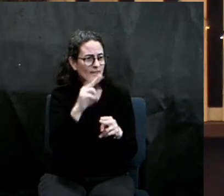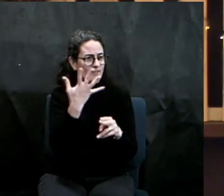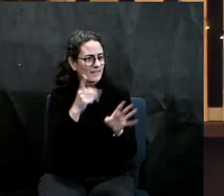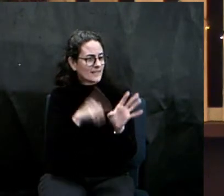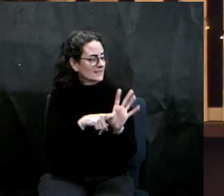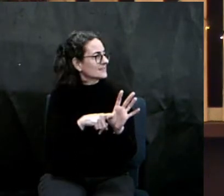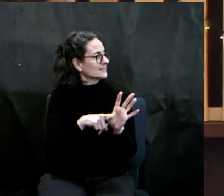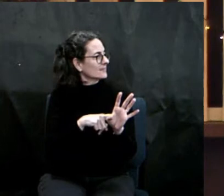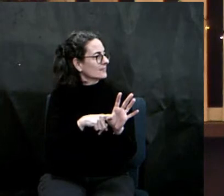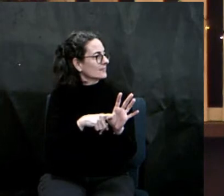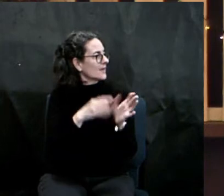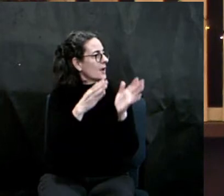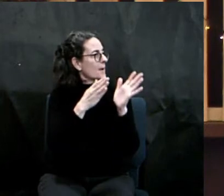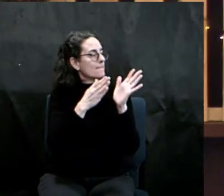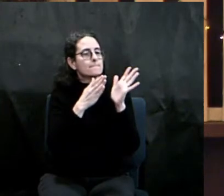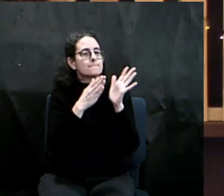In Mongolia, in